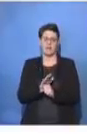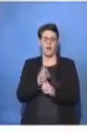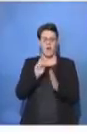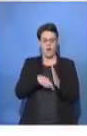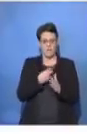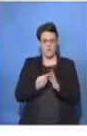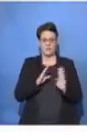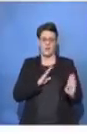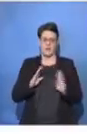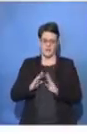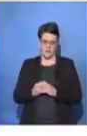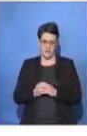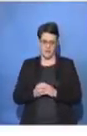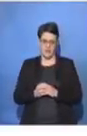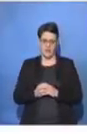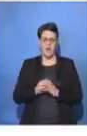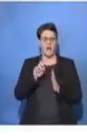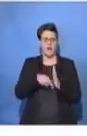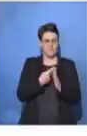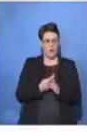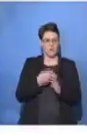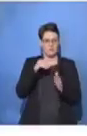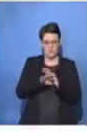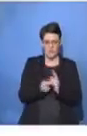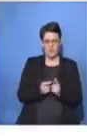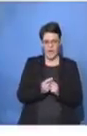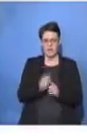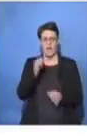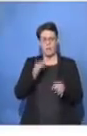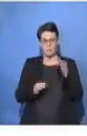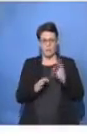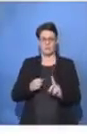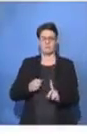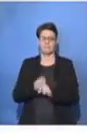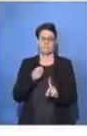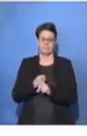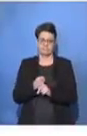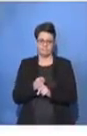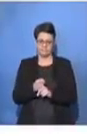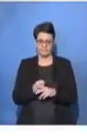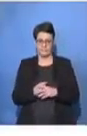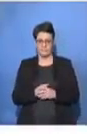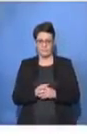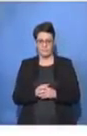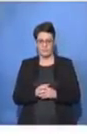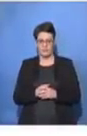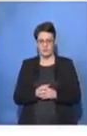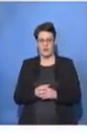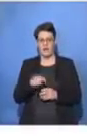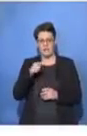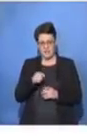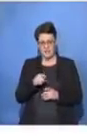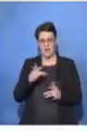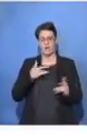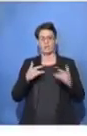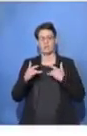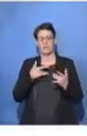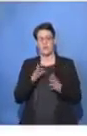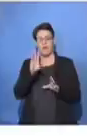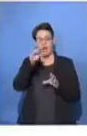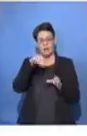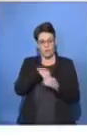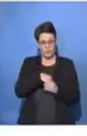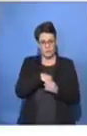behavior, voter turnout, and political party campaigns. These concerns